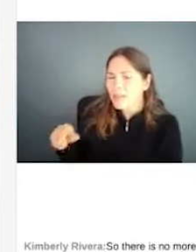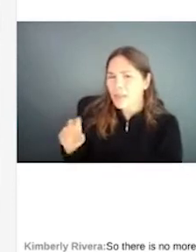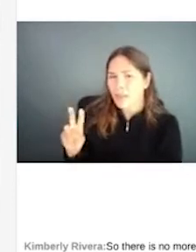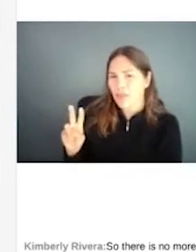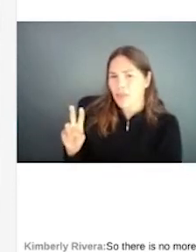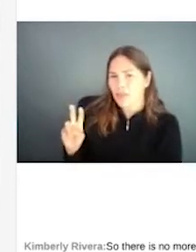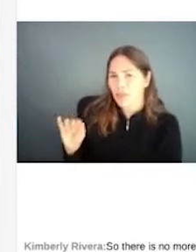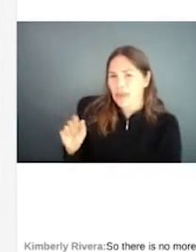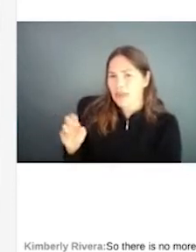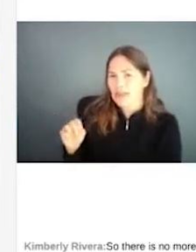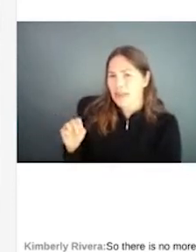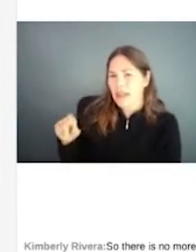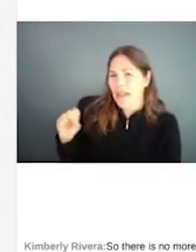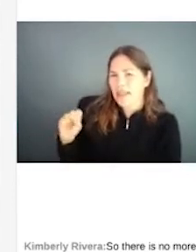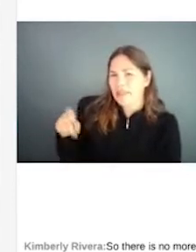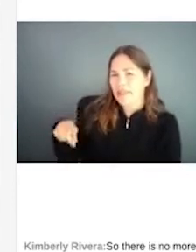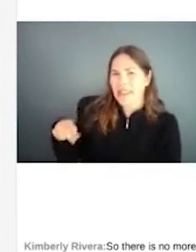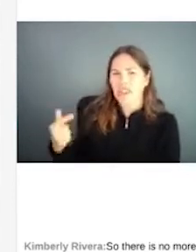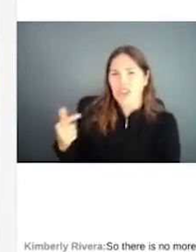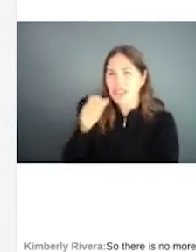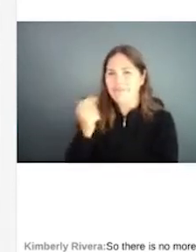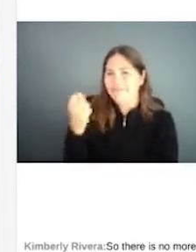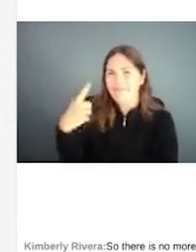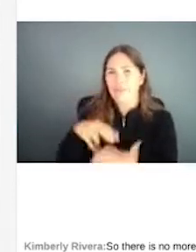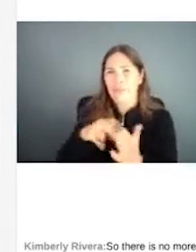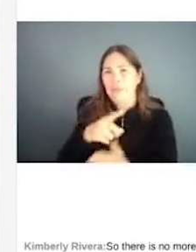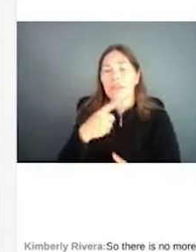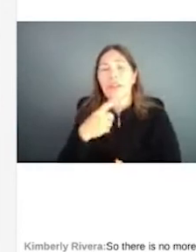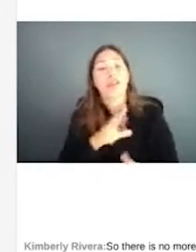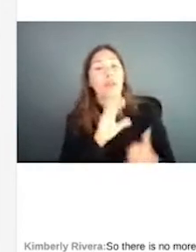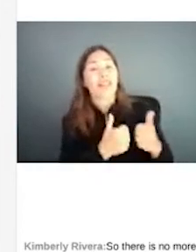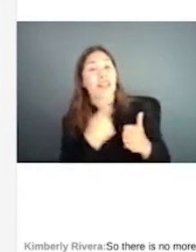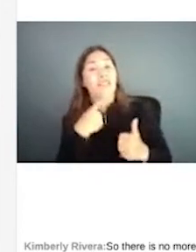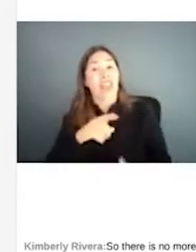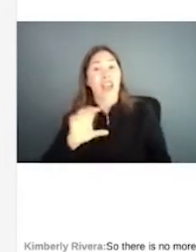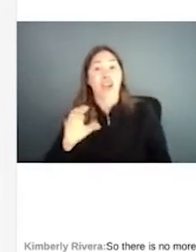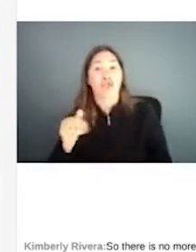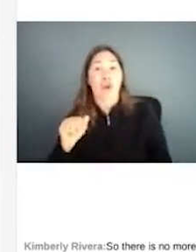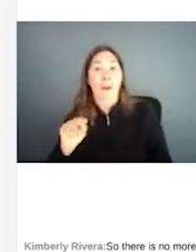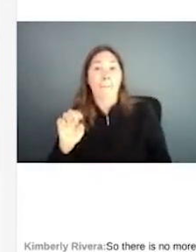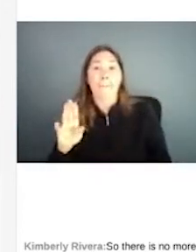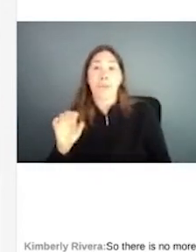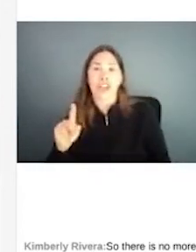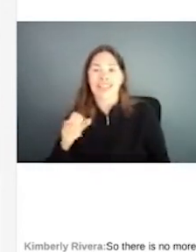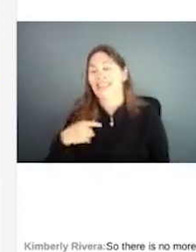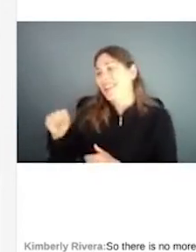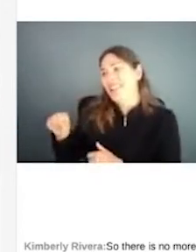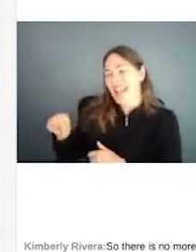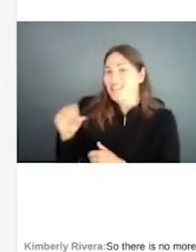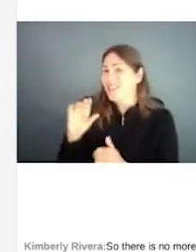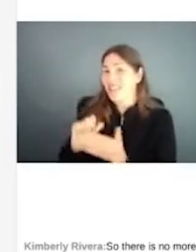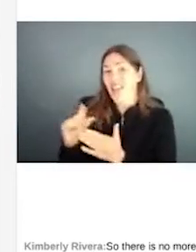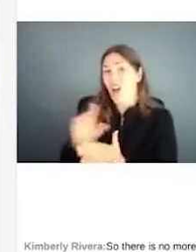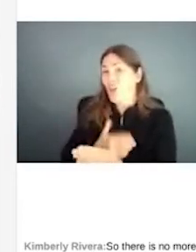SVG. Nice. Okay. The big challenge with these was Chromebooks, right? So yeah, all we had was Chromebooks.